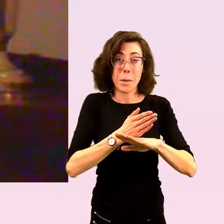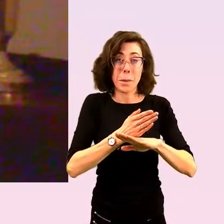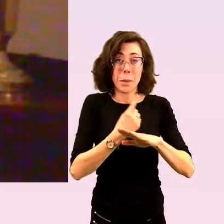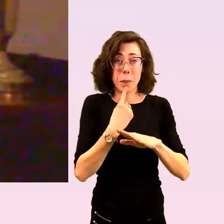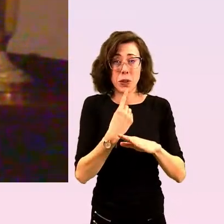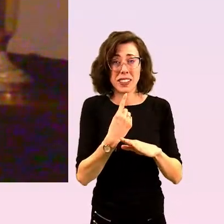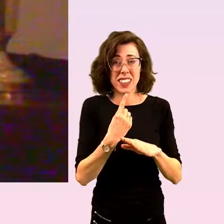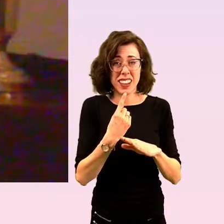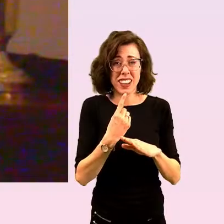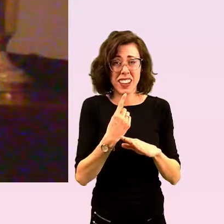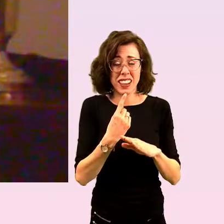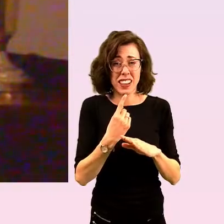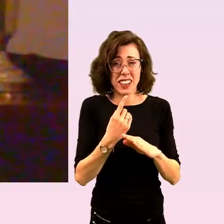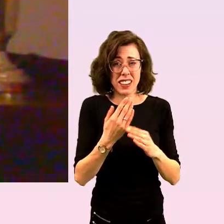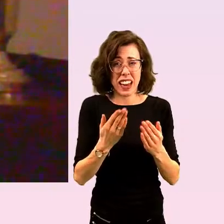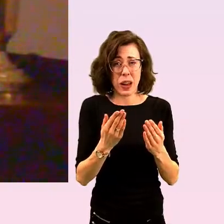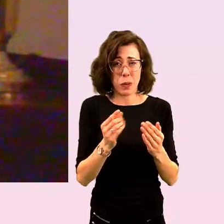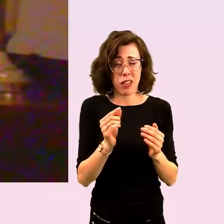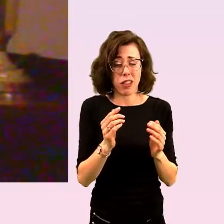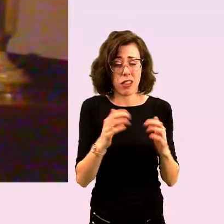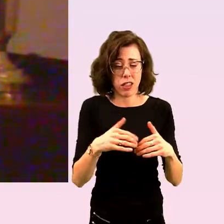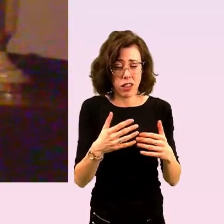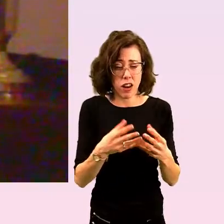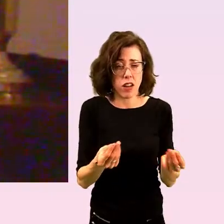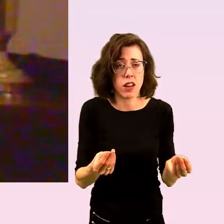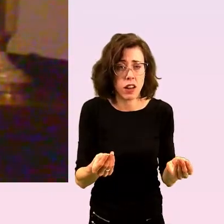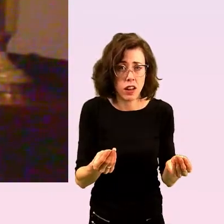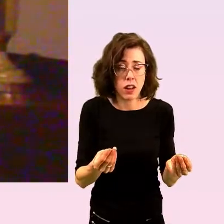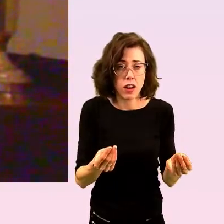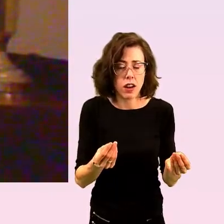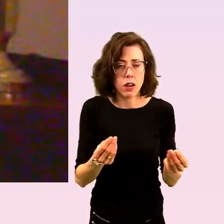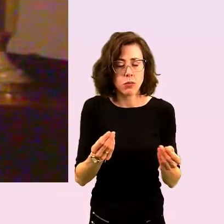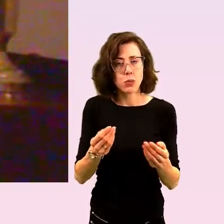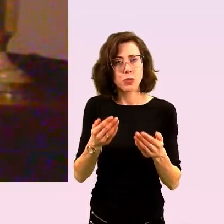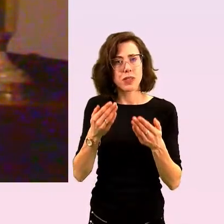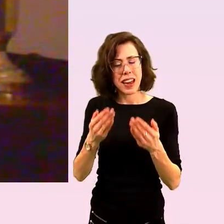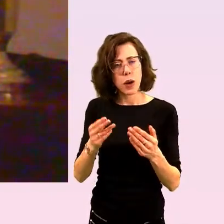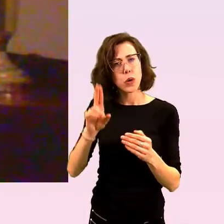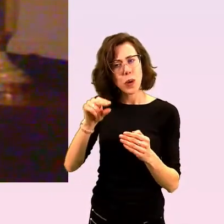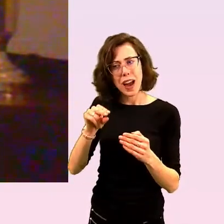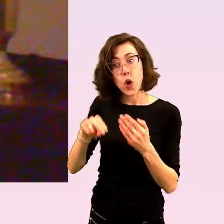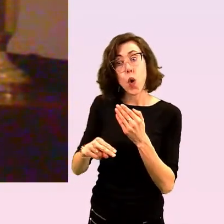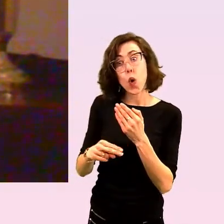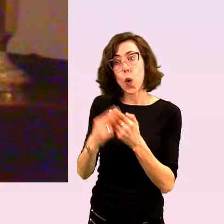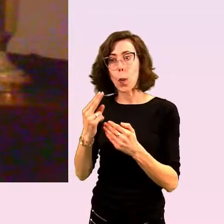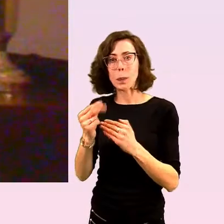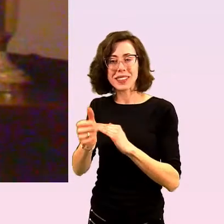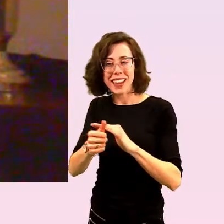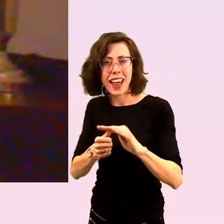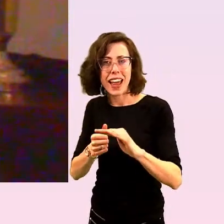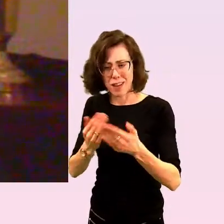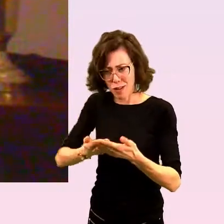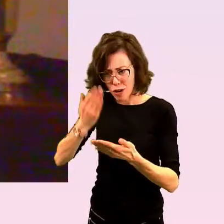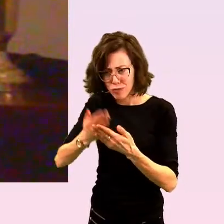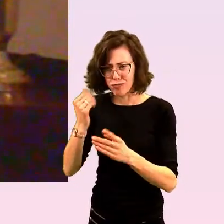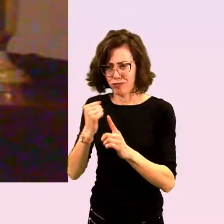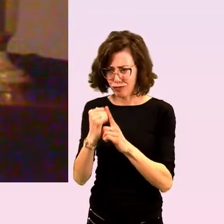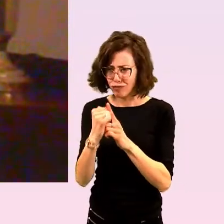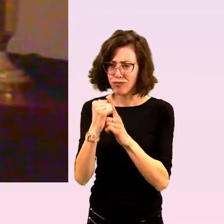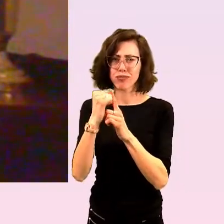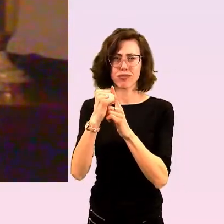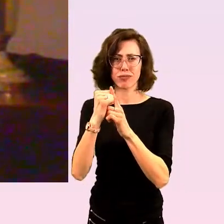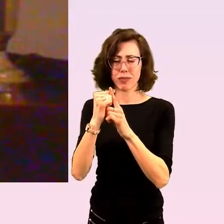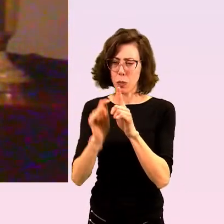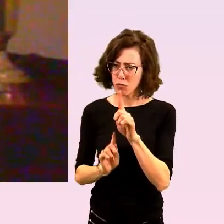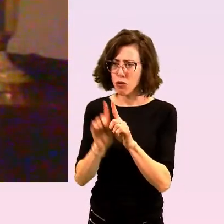know, maybe there are other things to explore that are about upskilling, you know, for what your next career might be. It